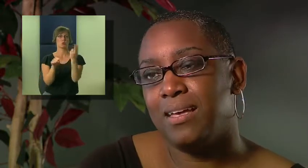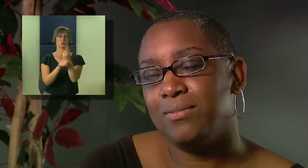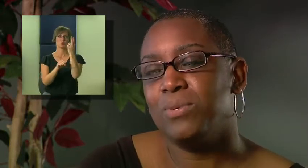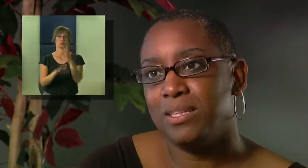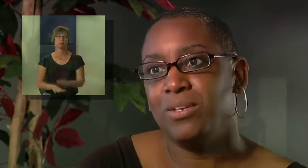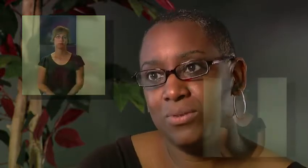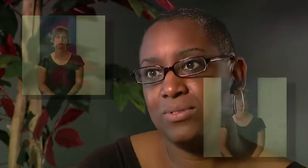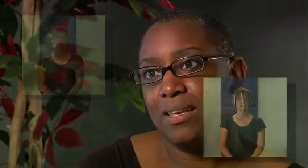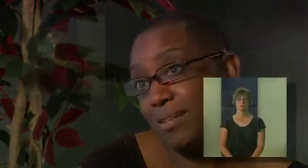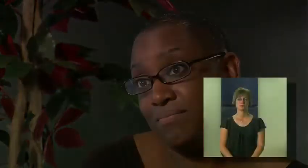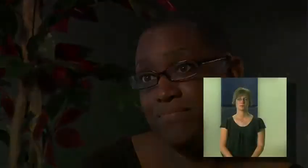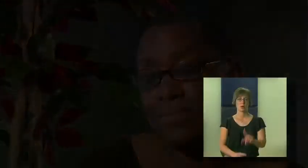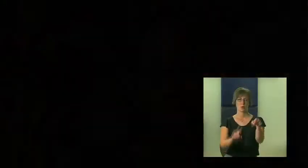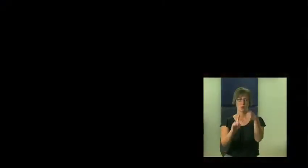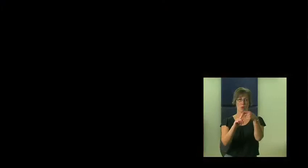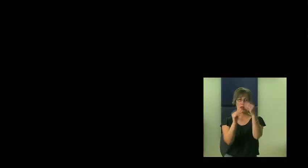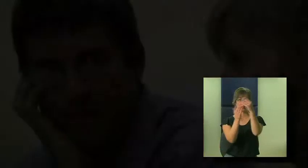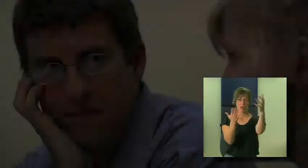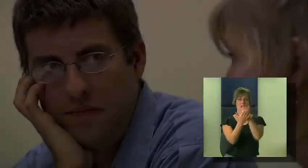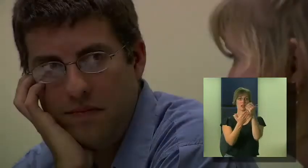we can really use.